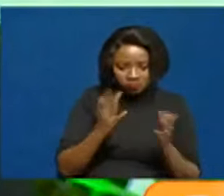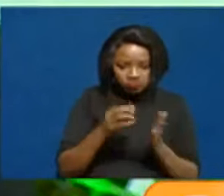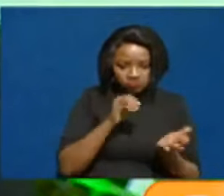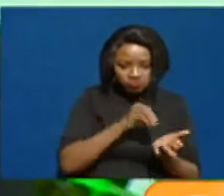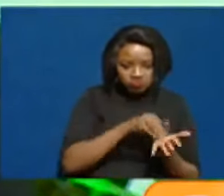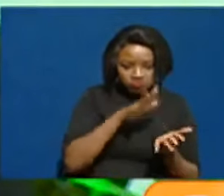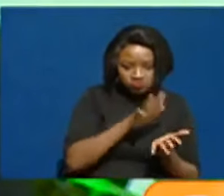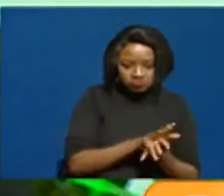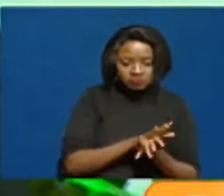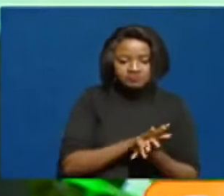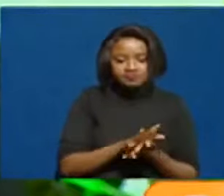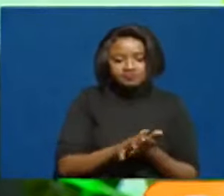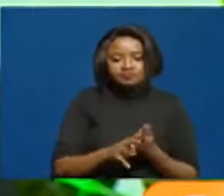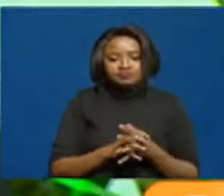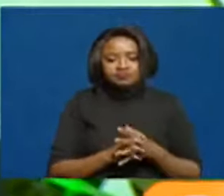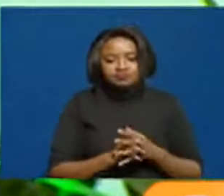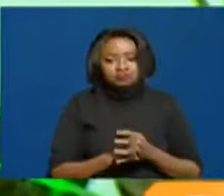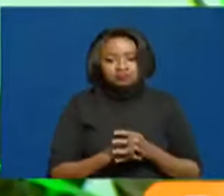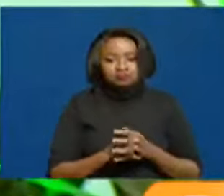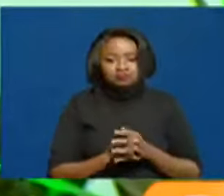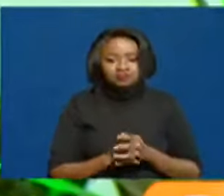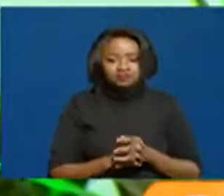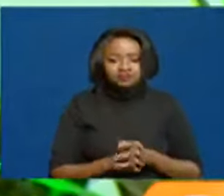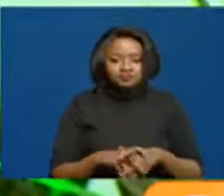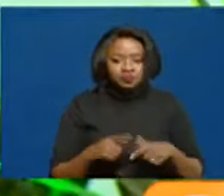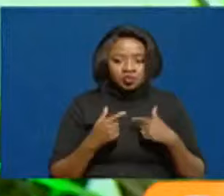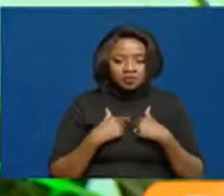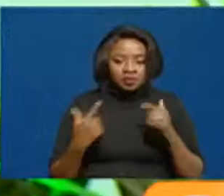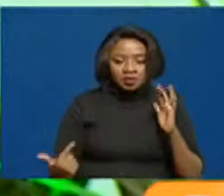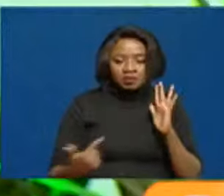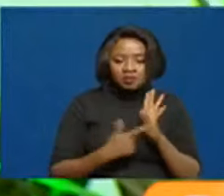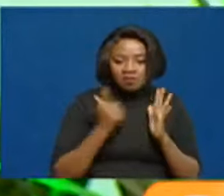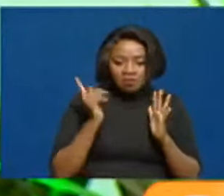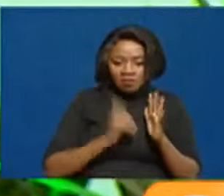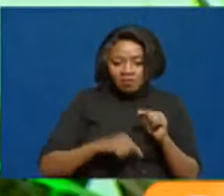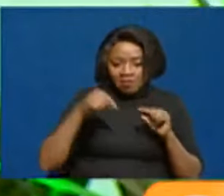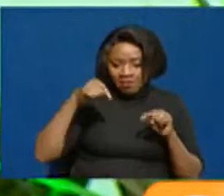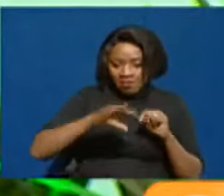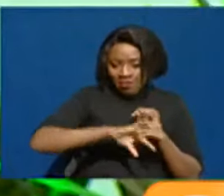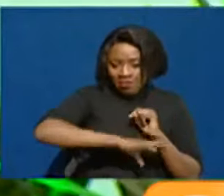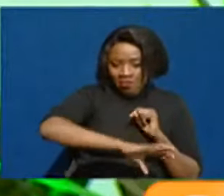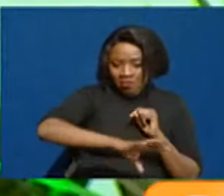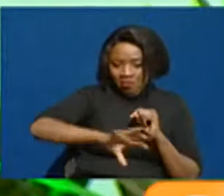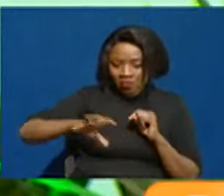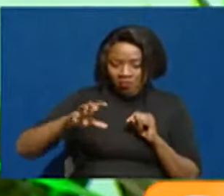much are we looking at it? And so I want to say this county,